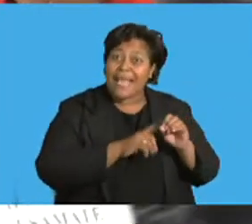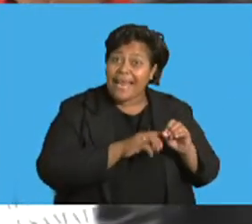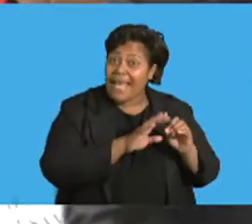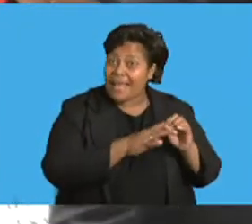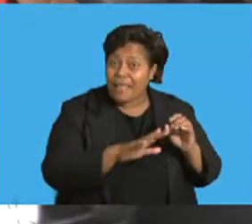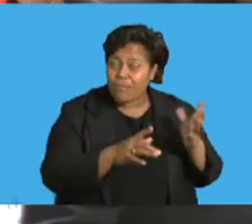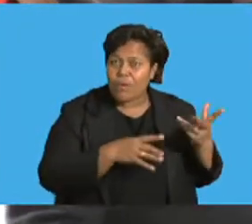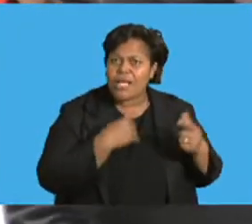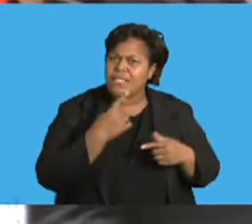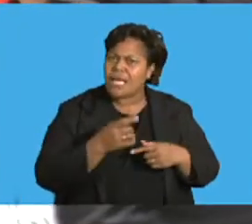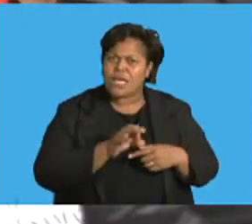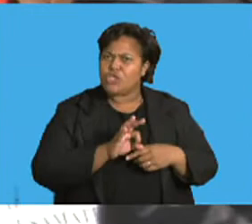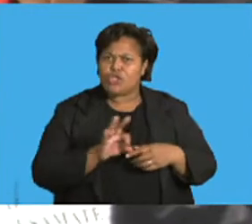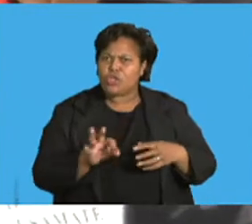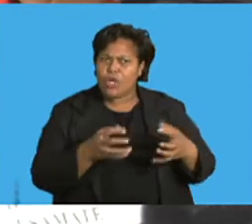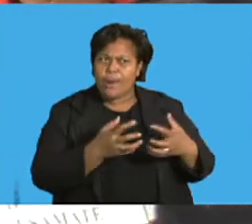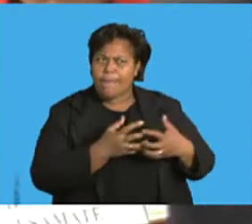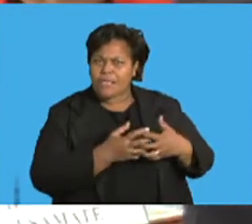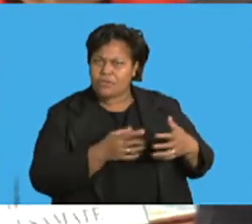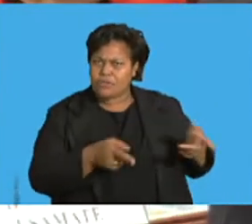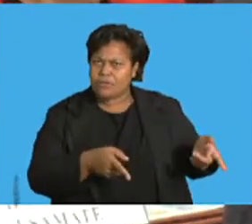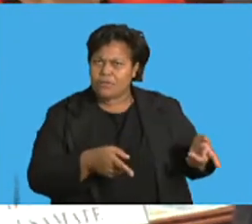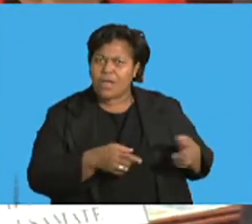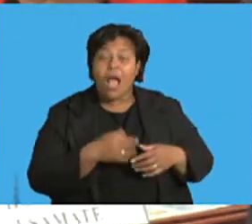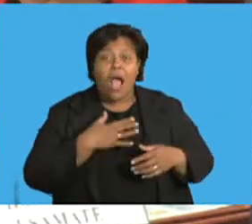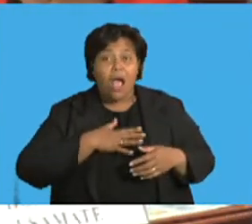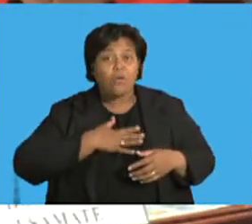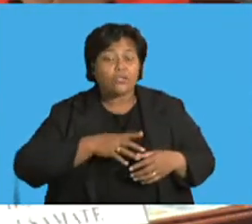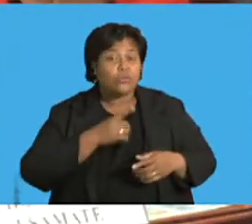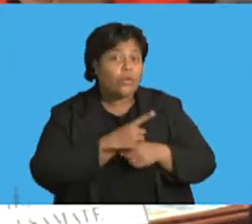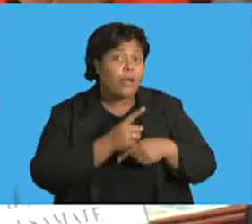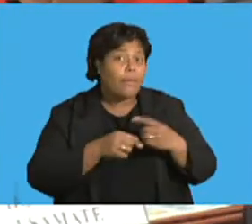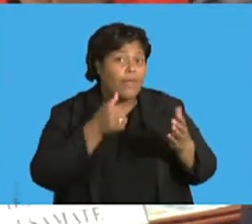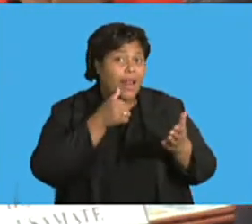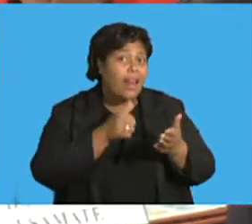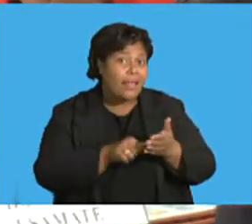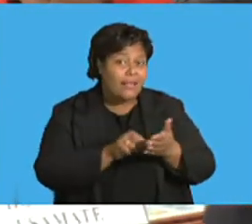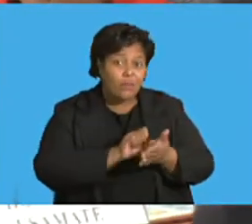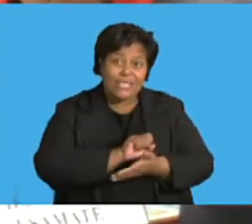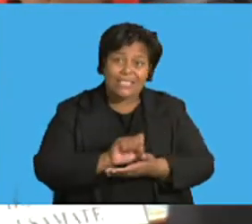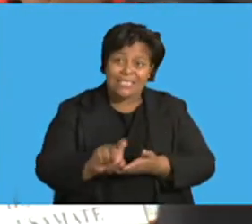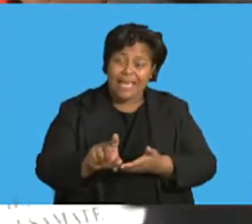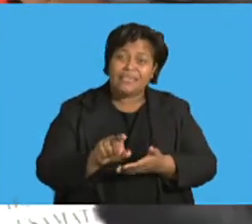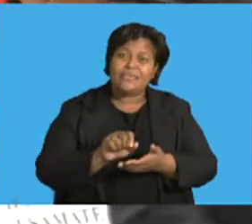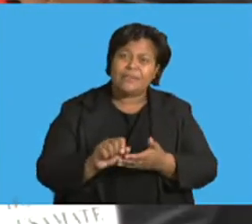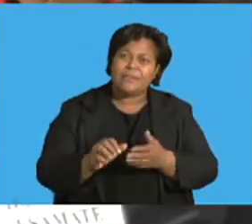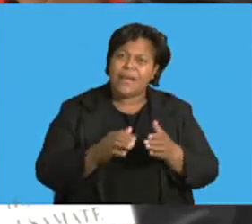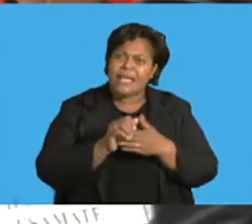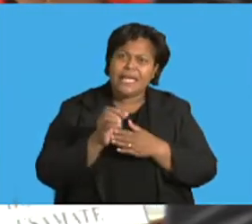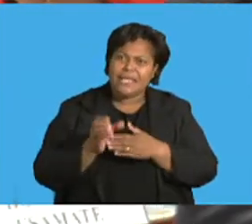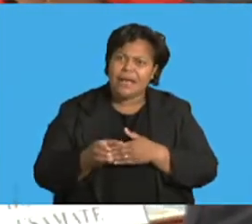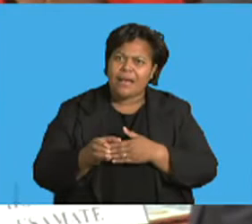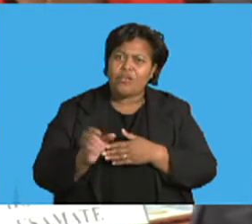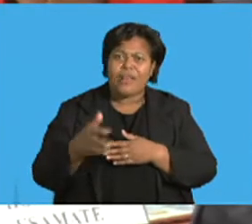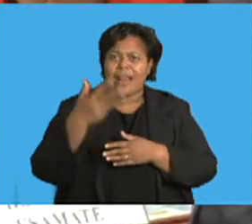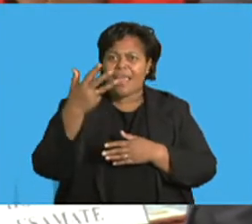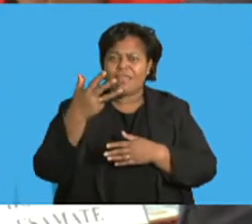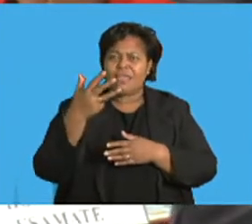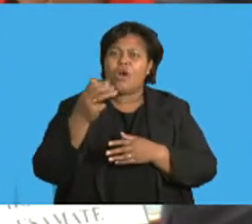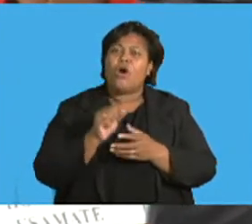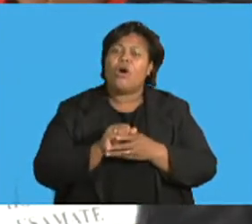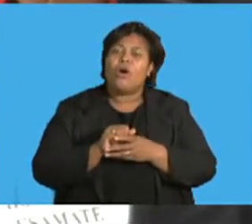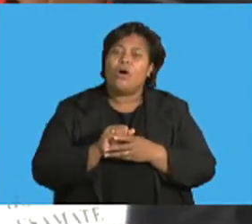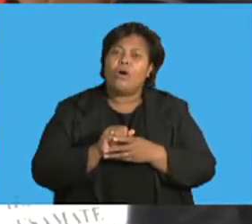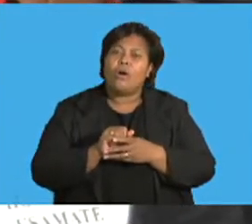reiterate the letter that was sent by the Honourable Leader of NFP, Honourable Biman Prasad, on the 9th of August. And it